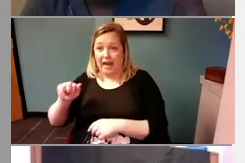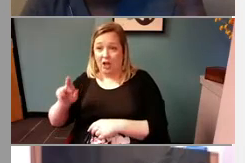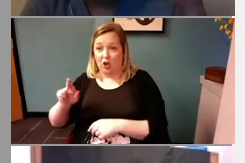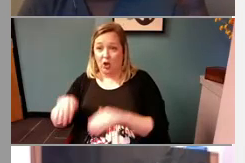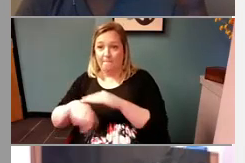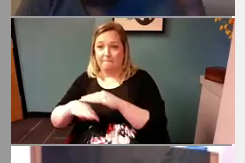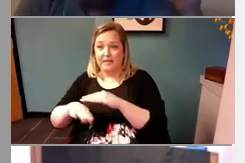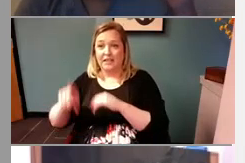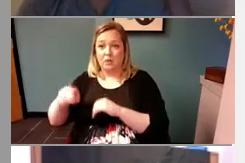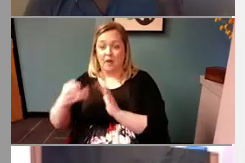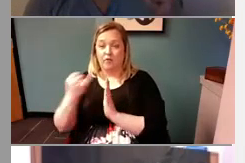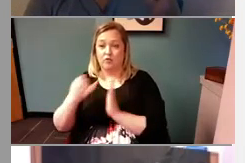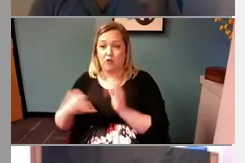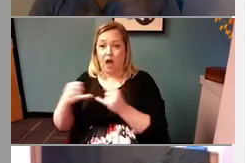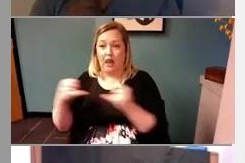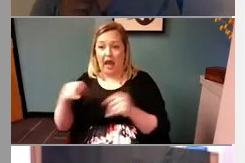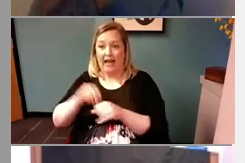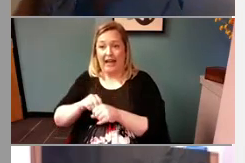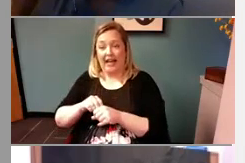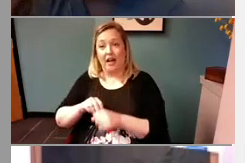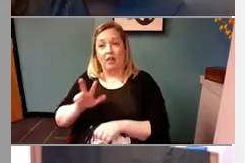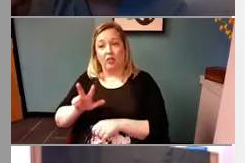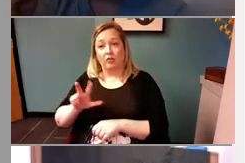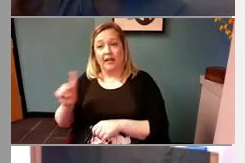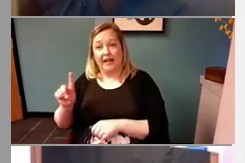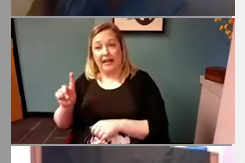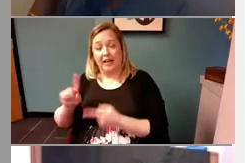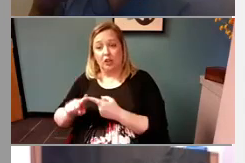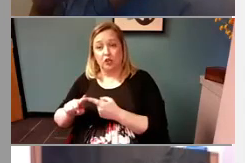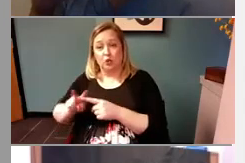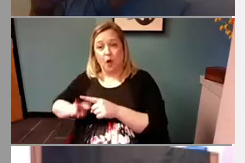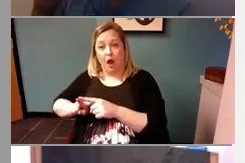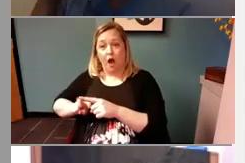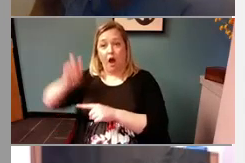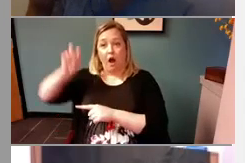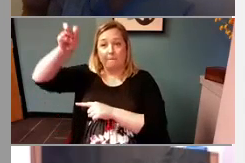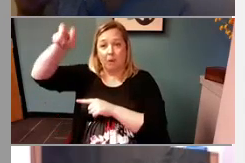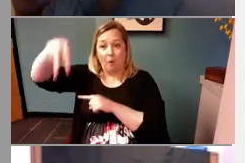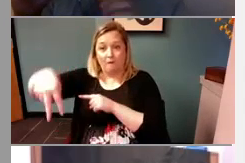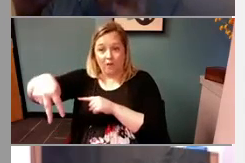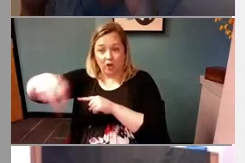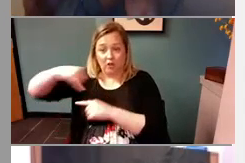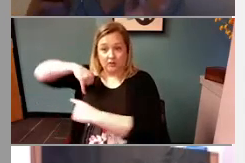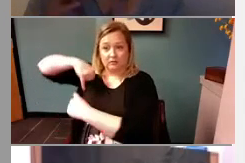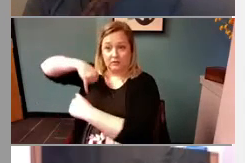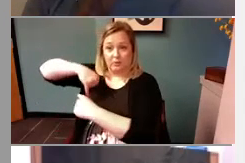third dimension and hop over that other edge, essentially. That makes sense. Exactly.